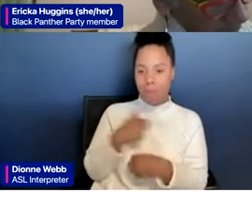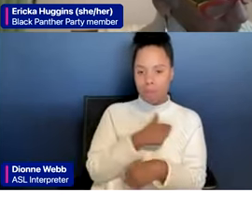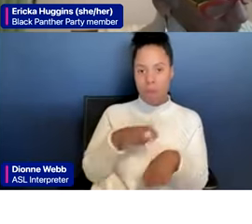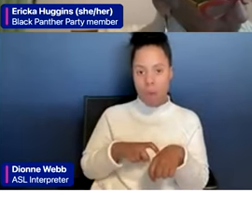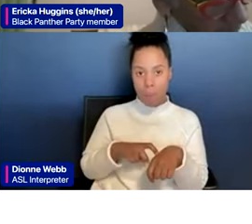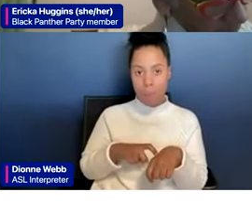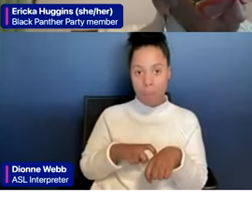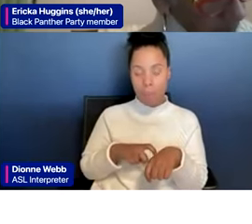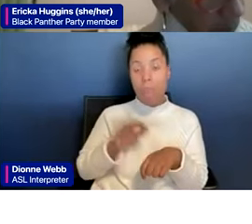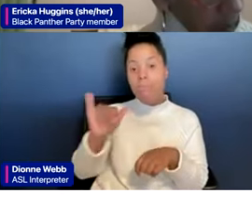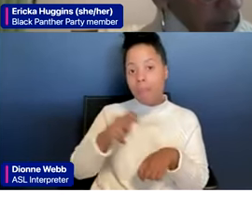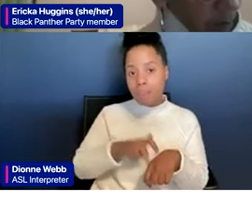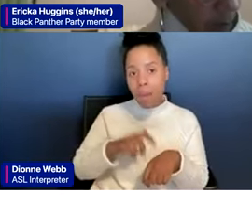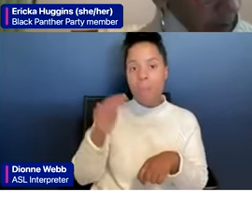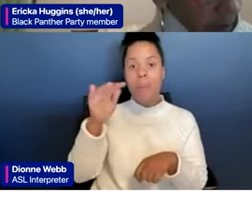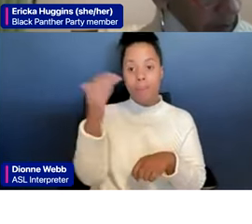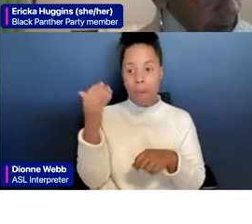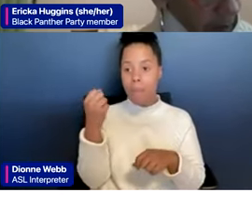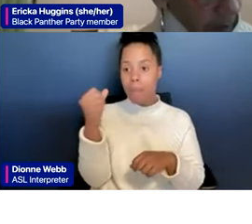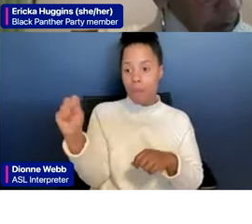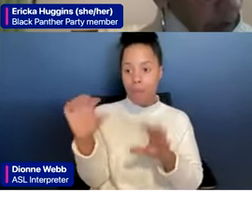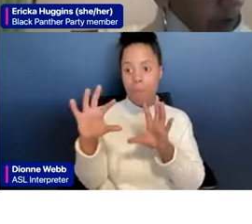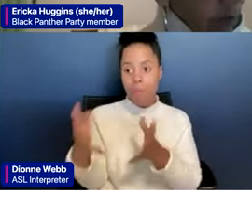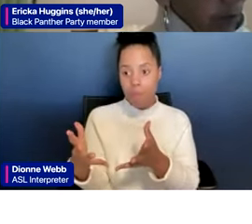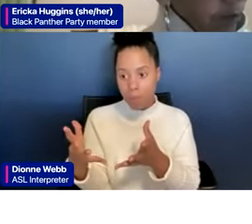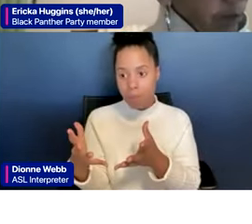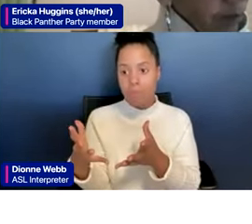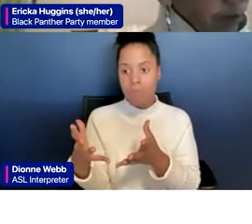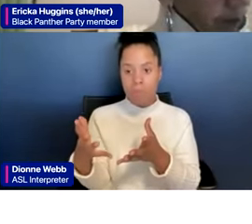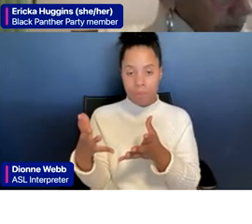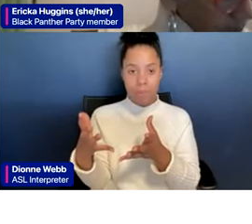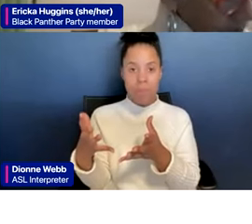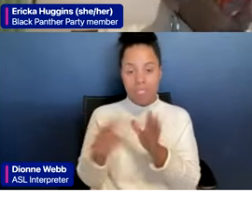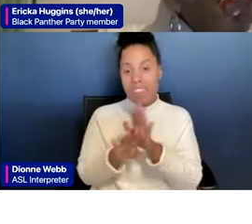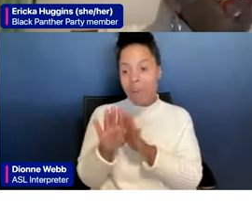Panther Party, during this period of survival pending revolution, developed